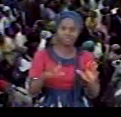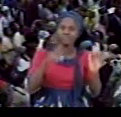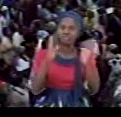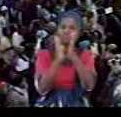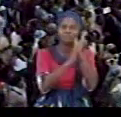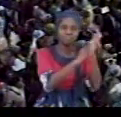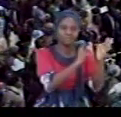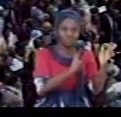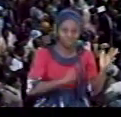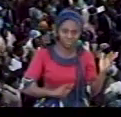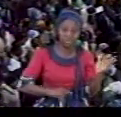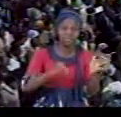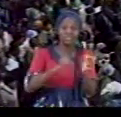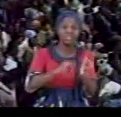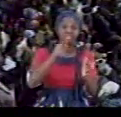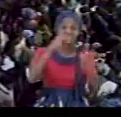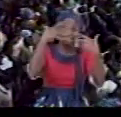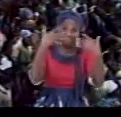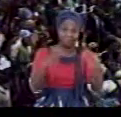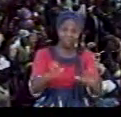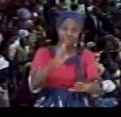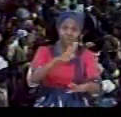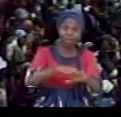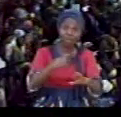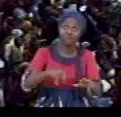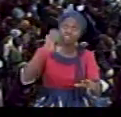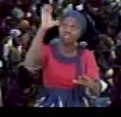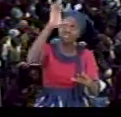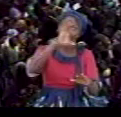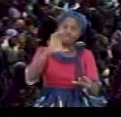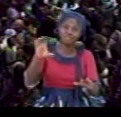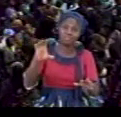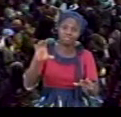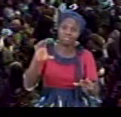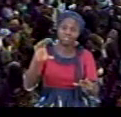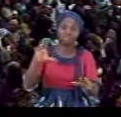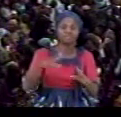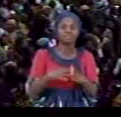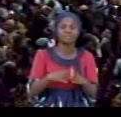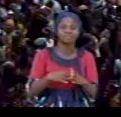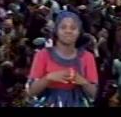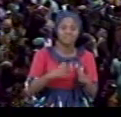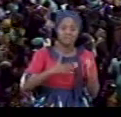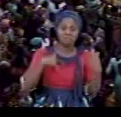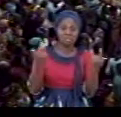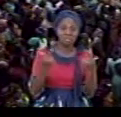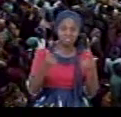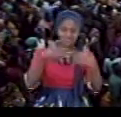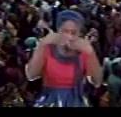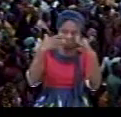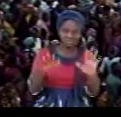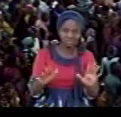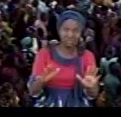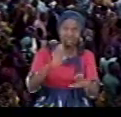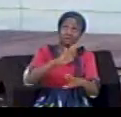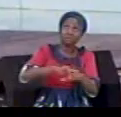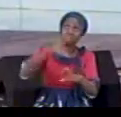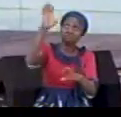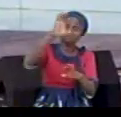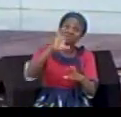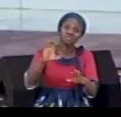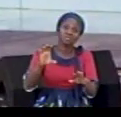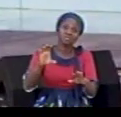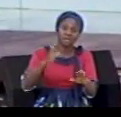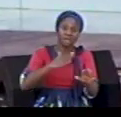Lord, is finished on the cross. My sins are finished on the cross of Calvary.